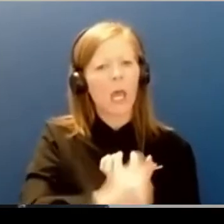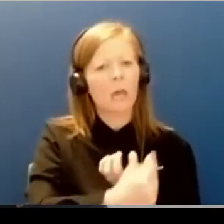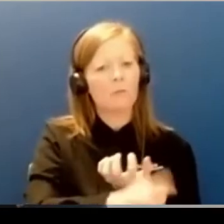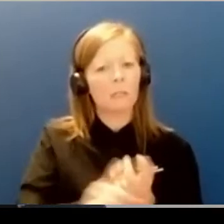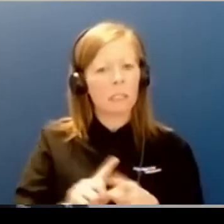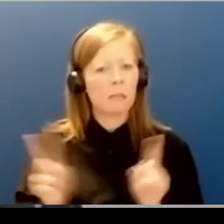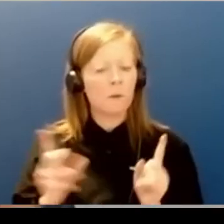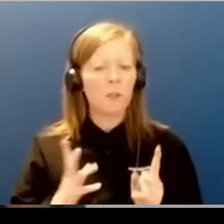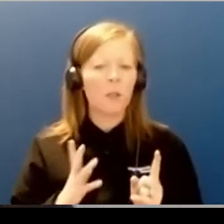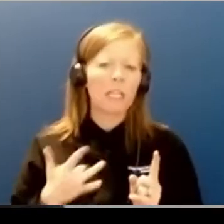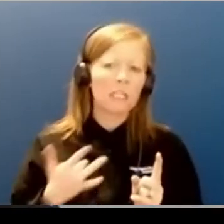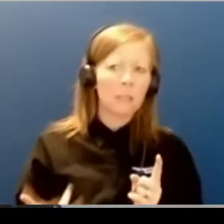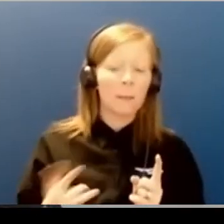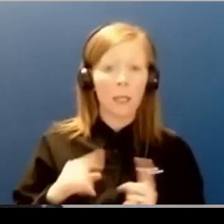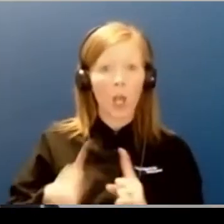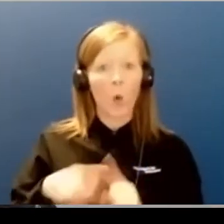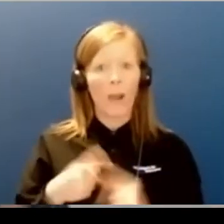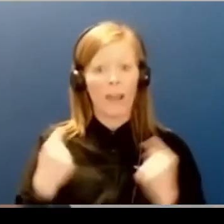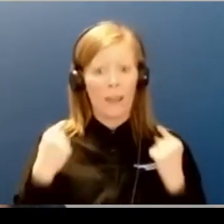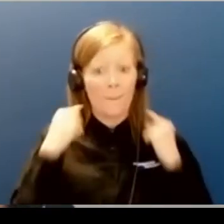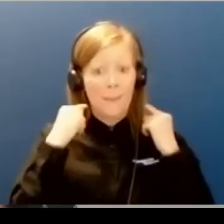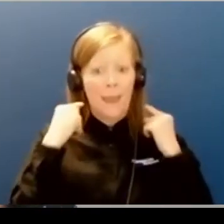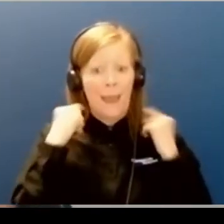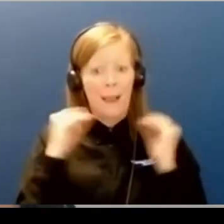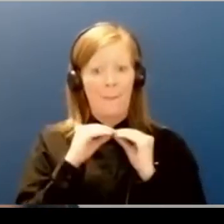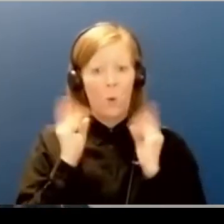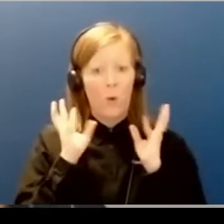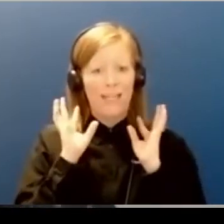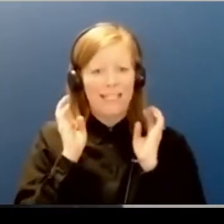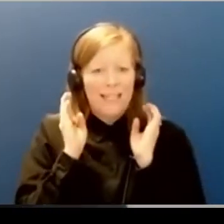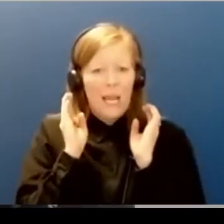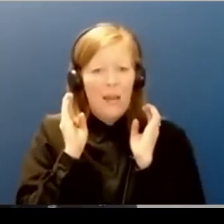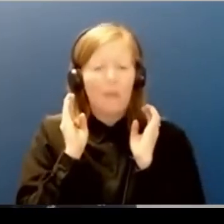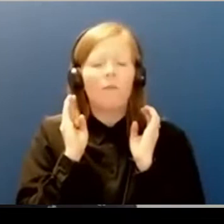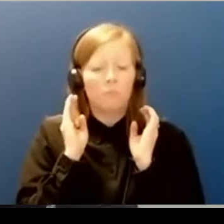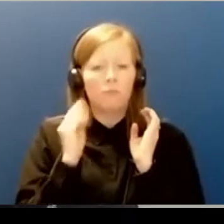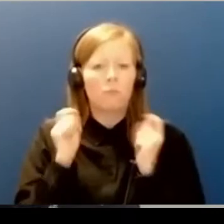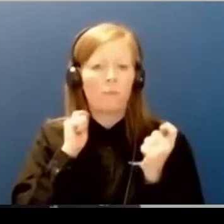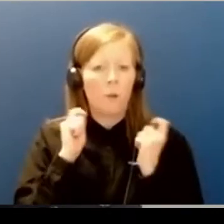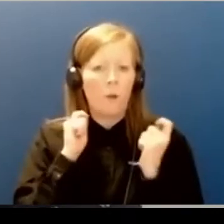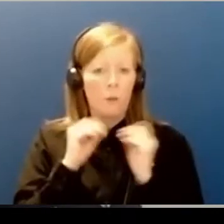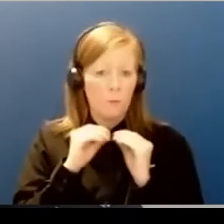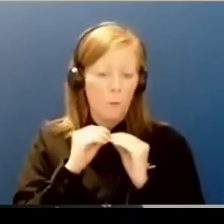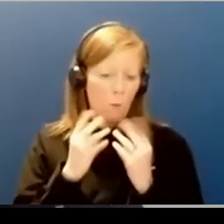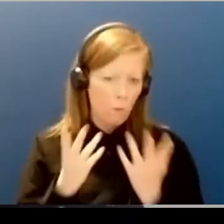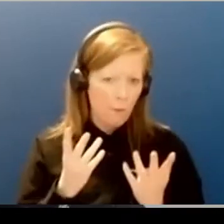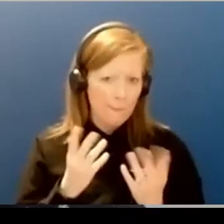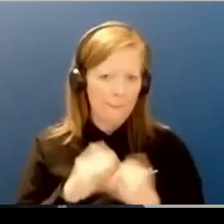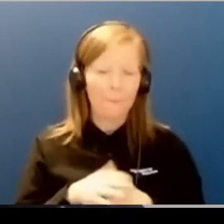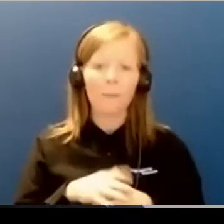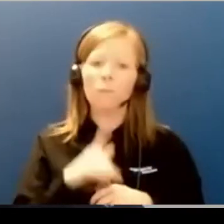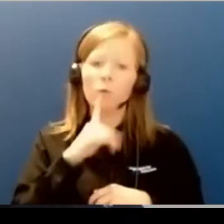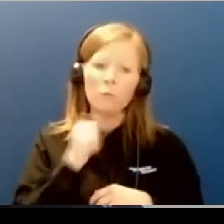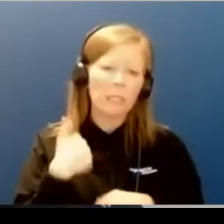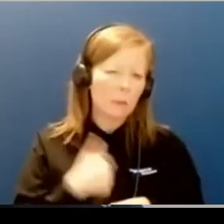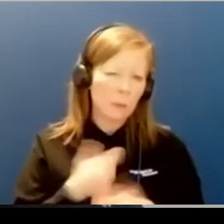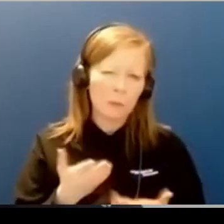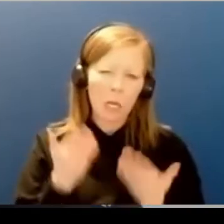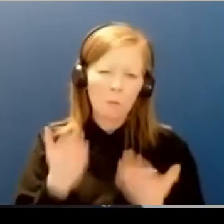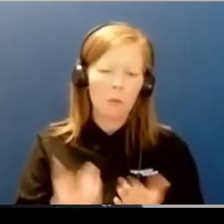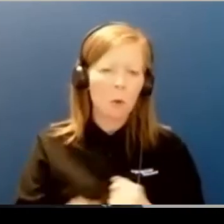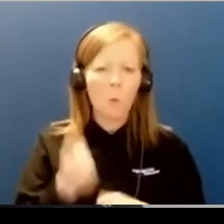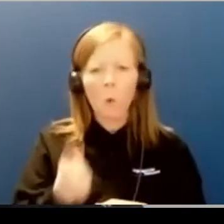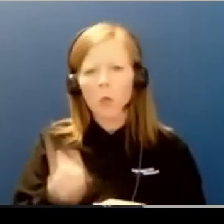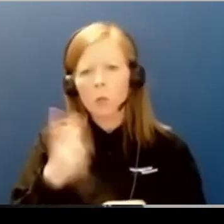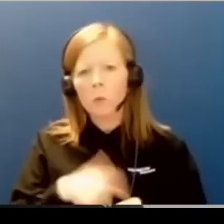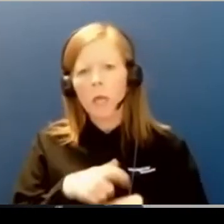is typically once the teeth in the back start getting a little tighter, then you can start flossing. Otherwise, we recommend doing it once or twice a